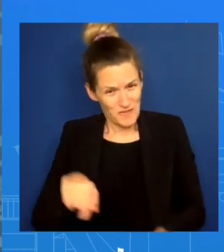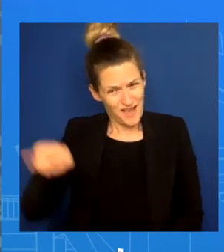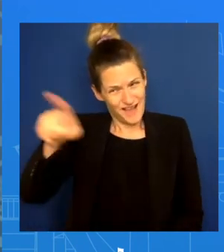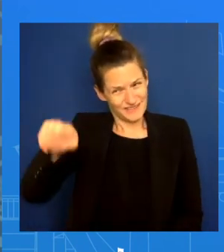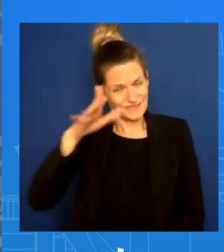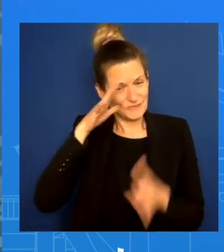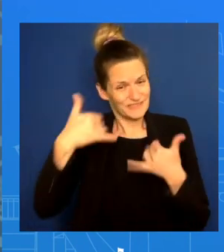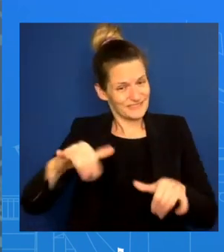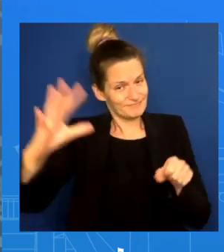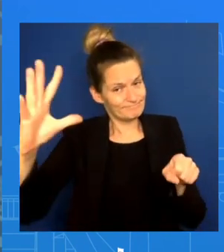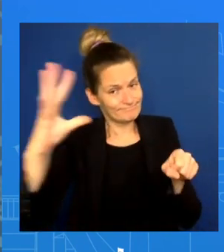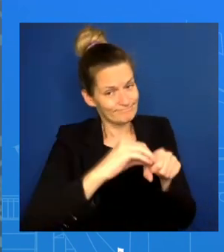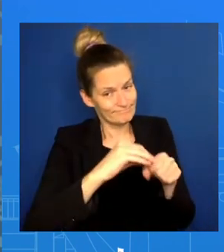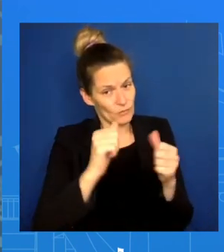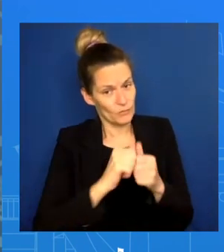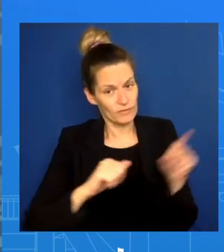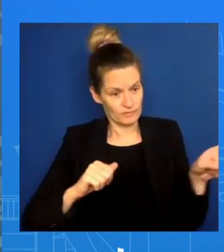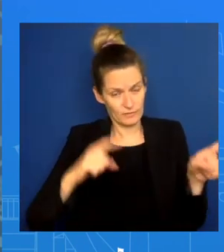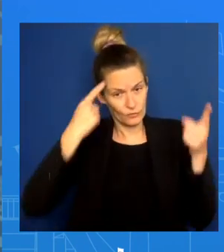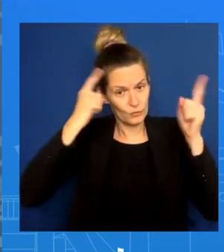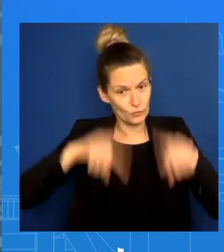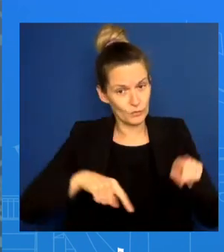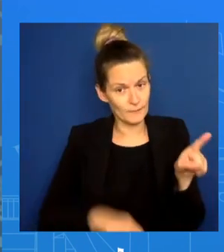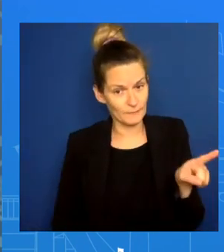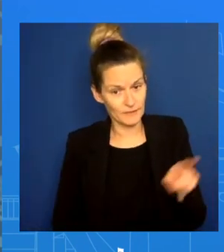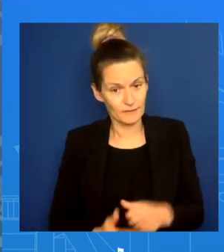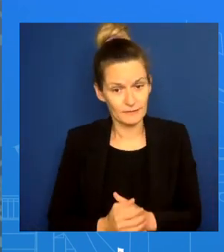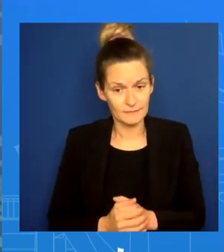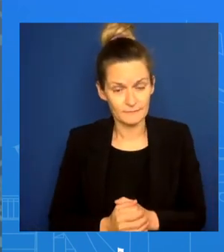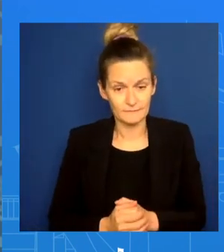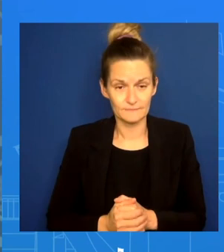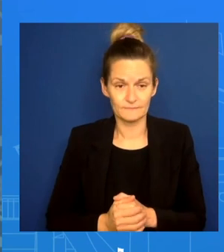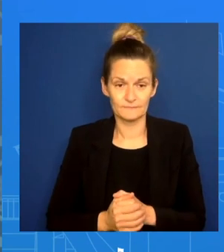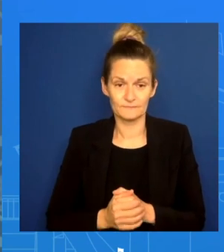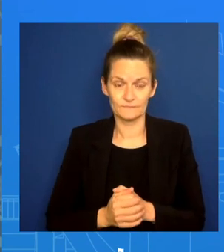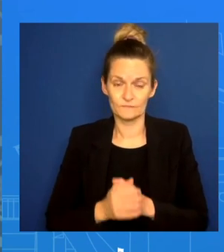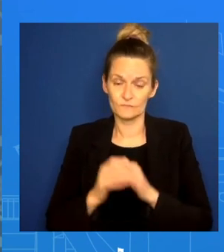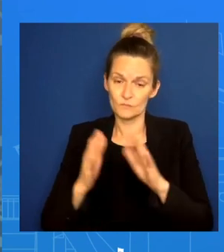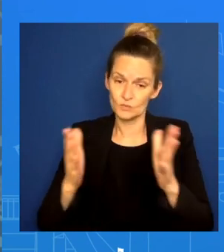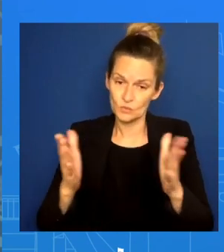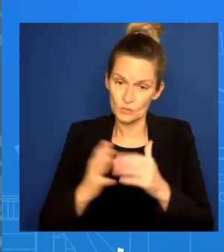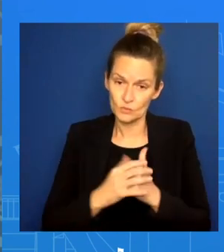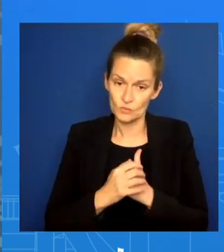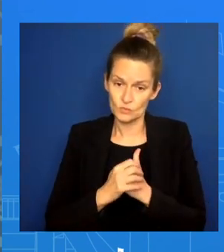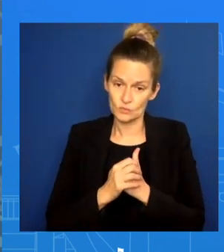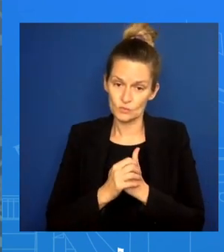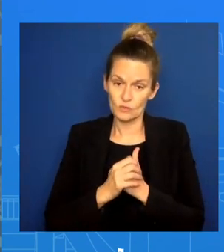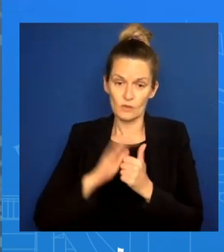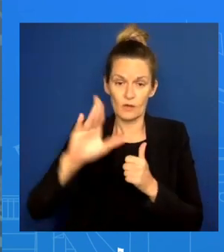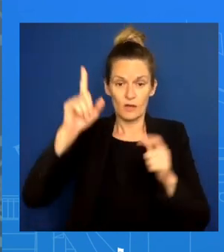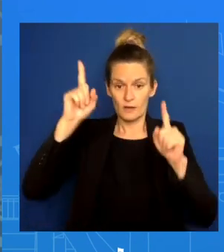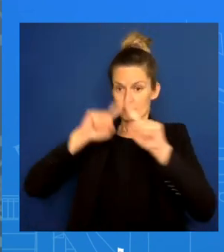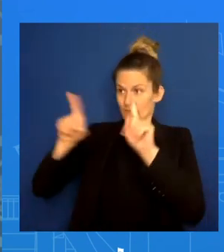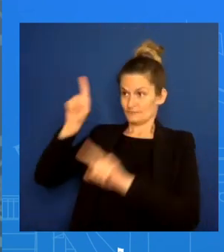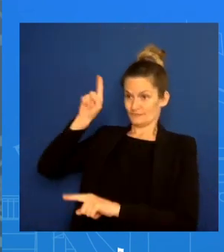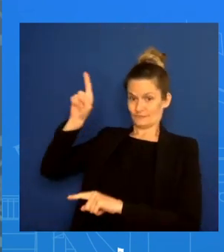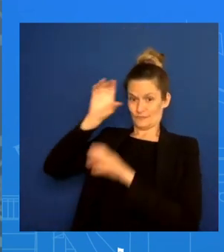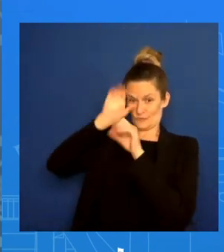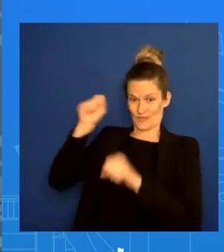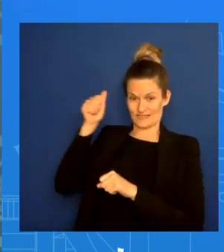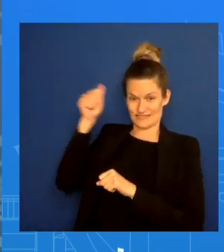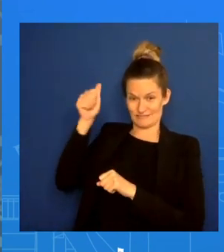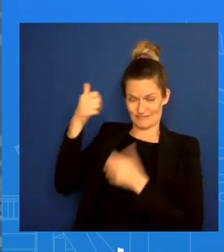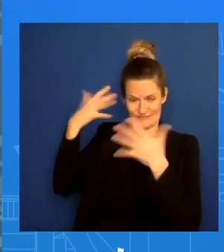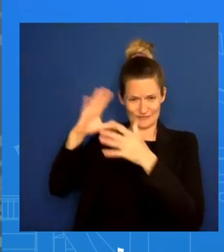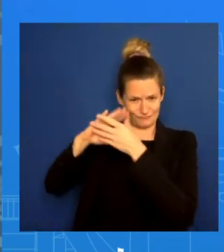an obligation, and you heard him say this on the trip, to make sure he can look after our national security interests in the region, make sure that we have the capability and the capacity to do